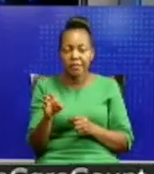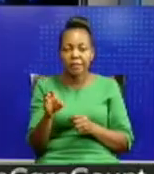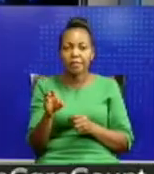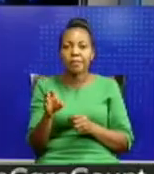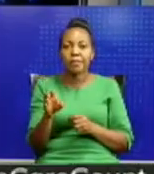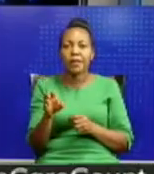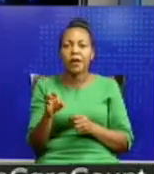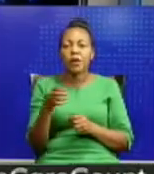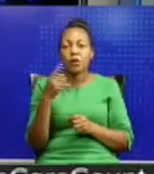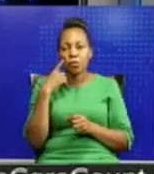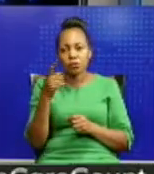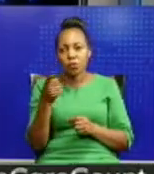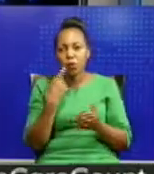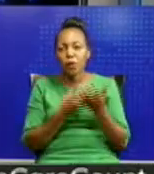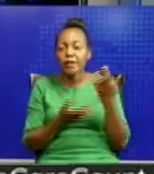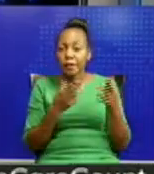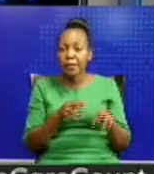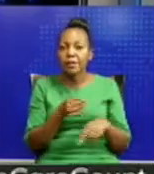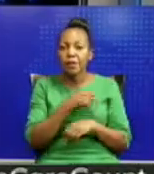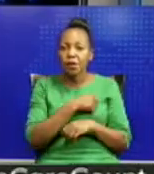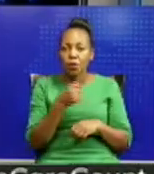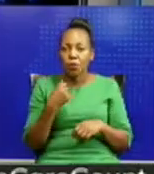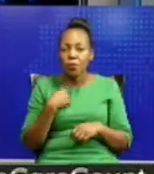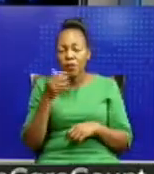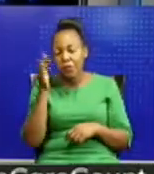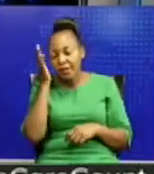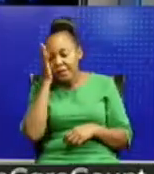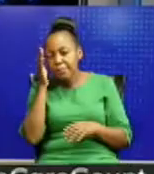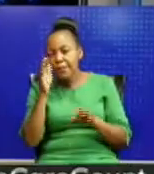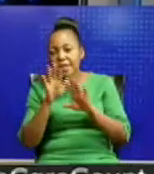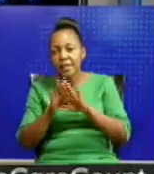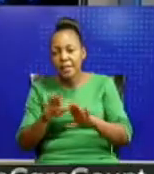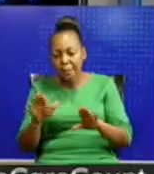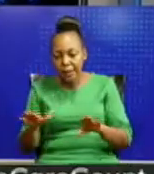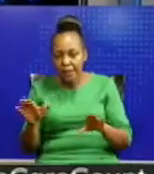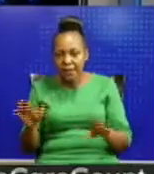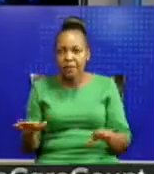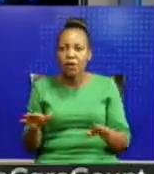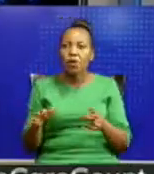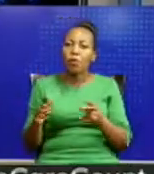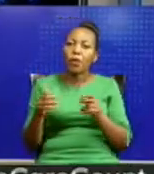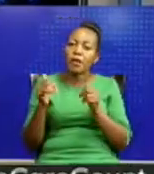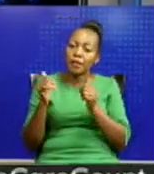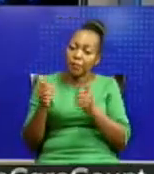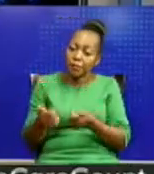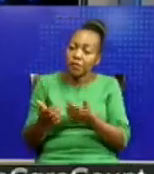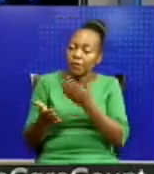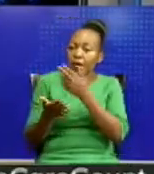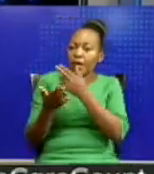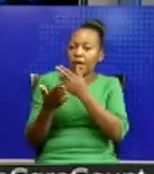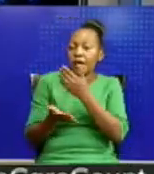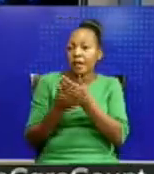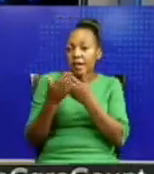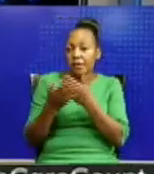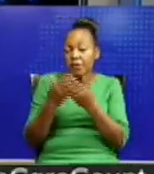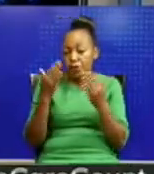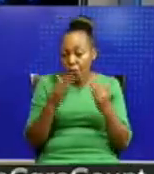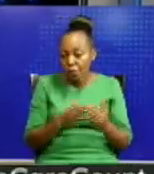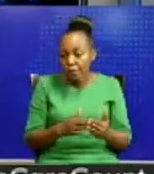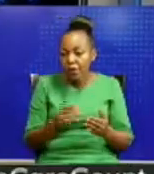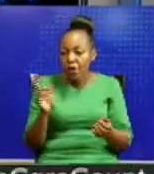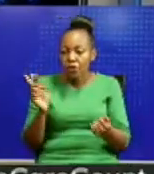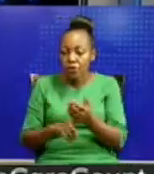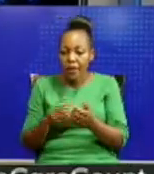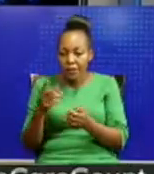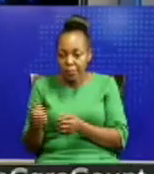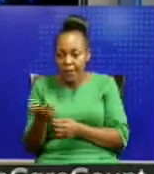Center, and we found that actually women who were sleeping in the markets were the ones taking care of the homes. After getting money, you